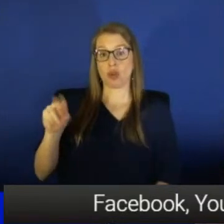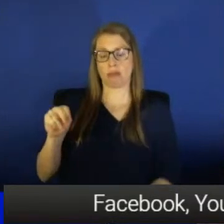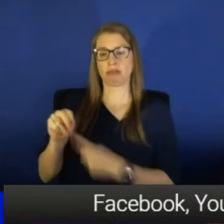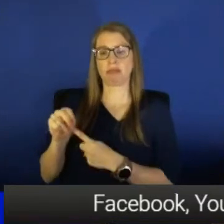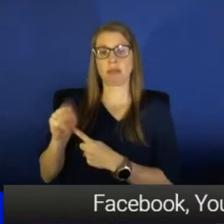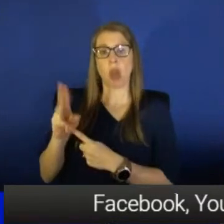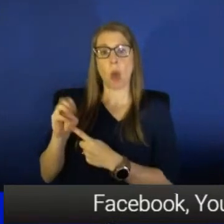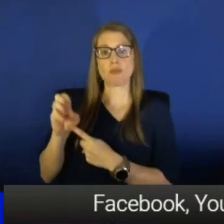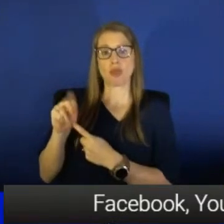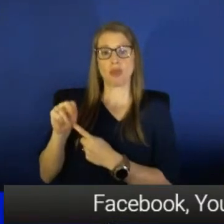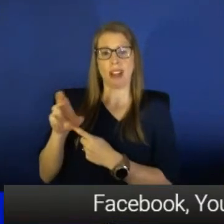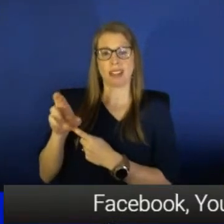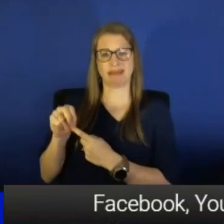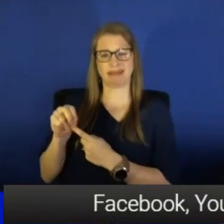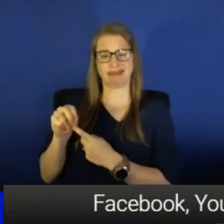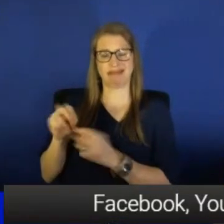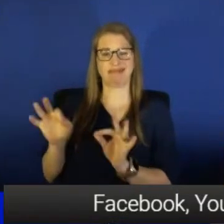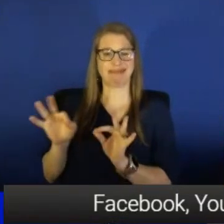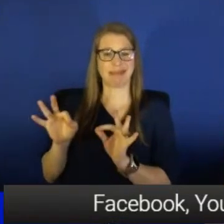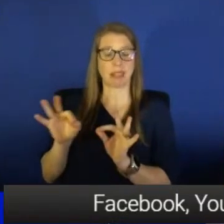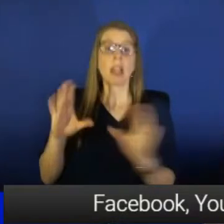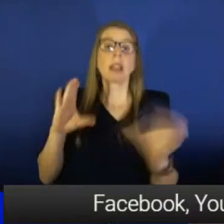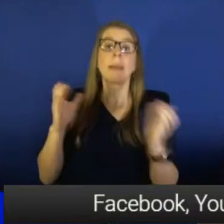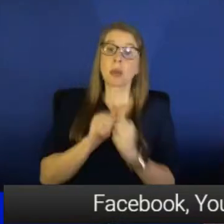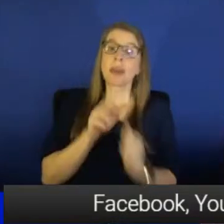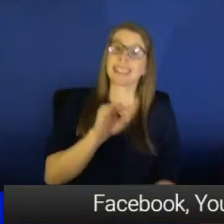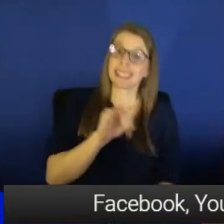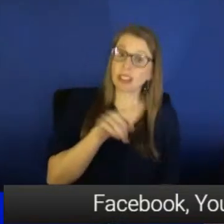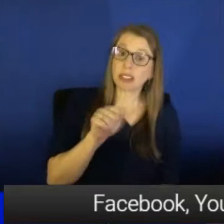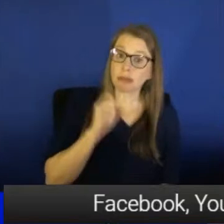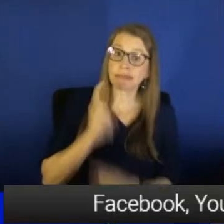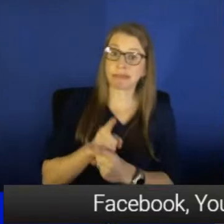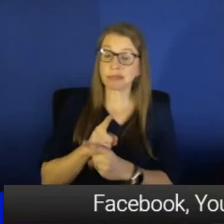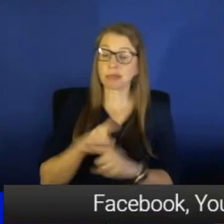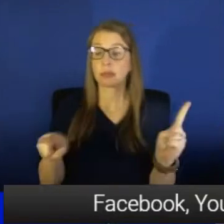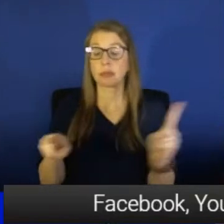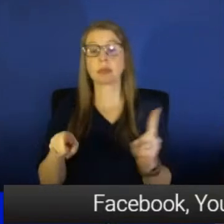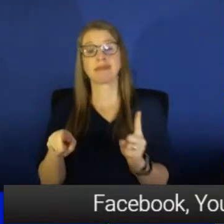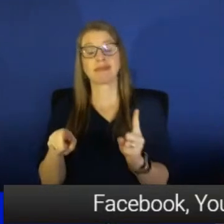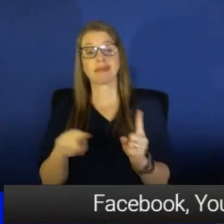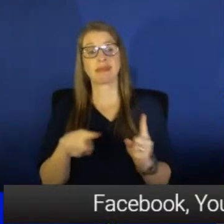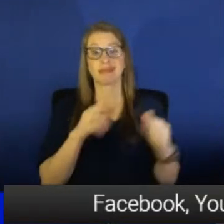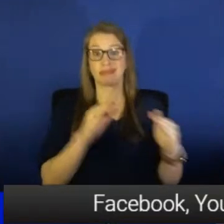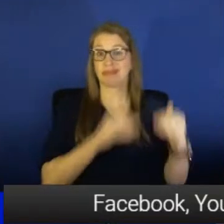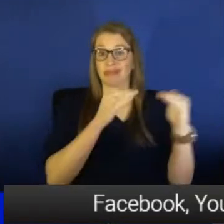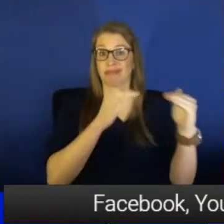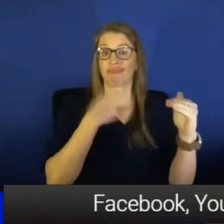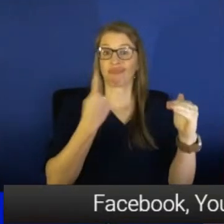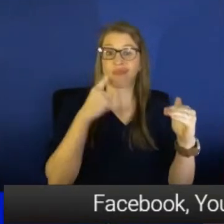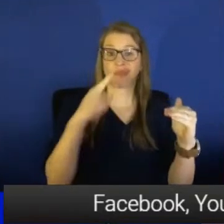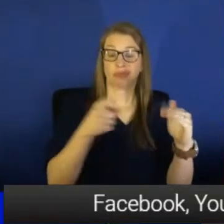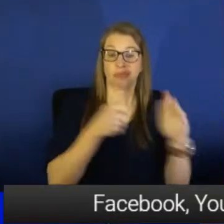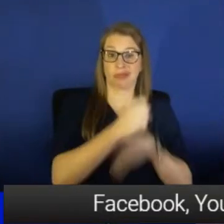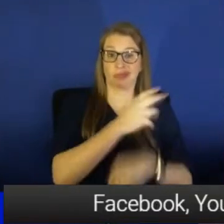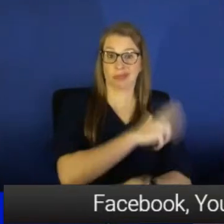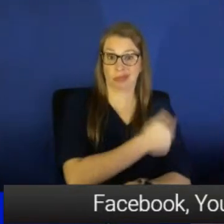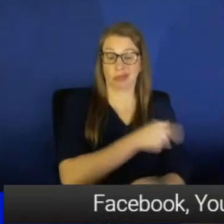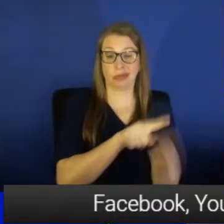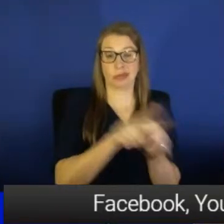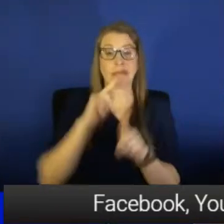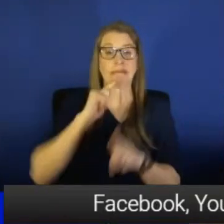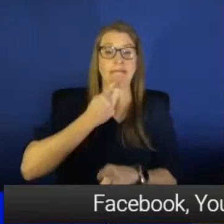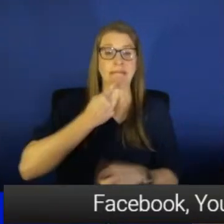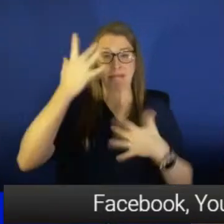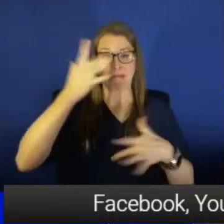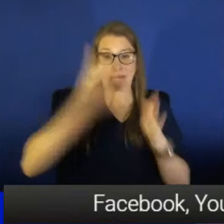in the context of the Delta variant, which you did have an increased risk of hospitalization and severe disease. But even throughout all